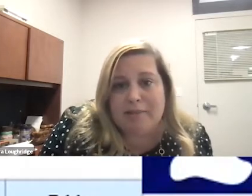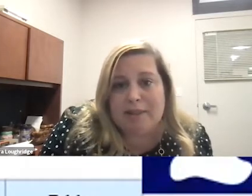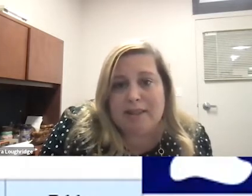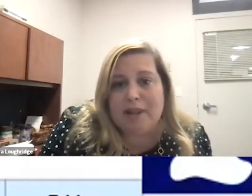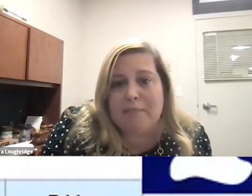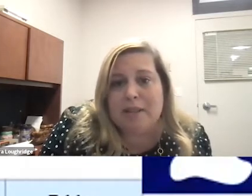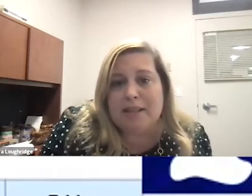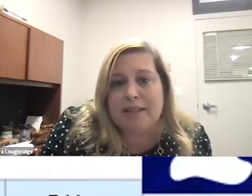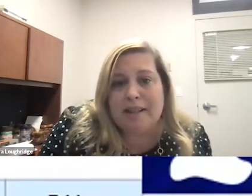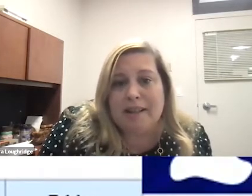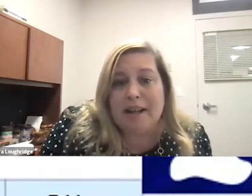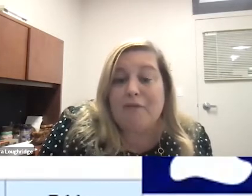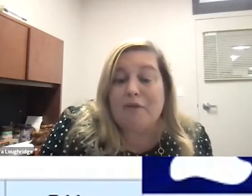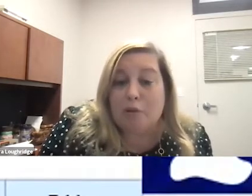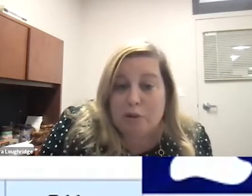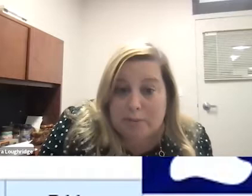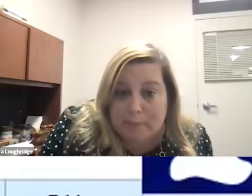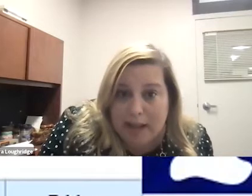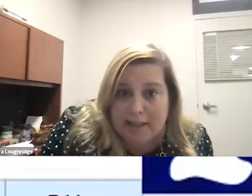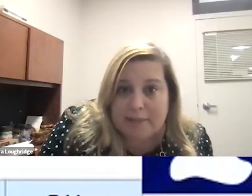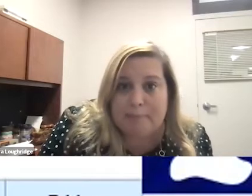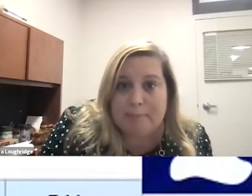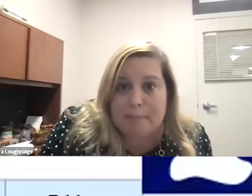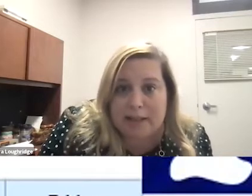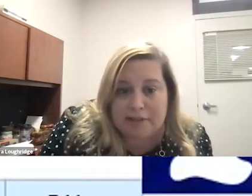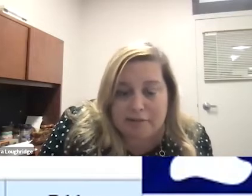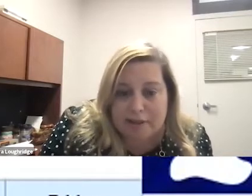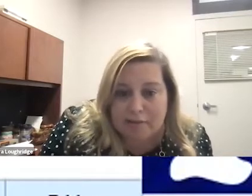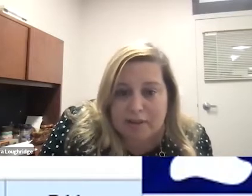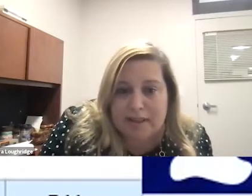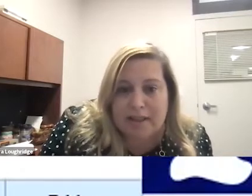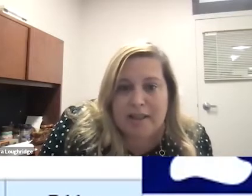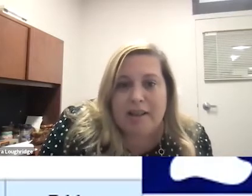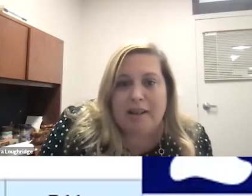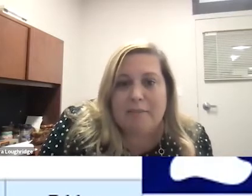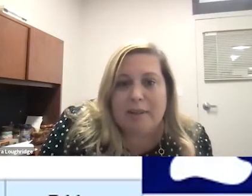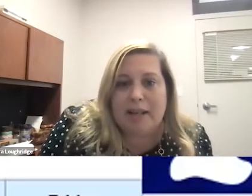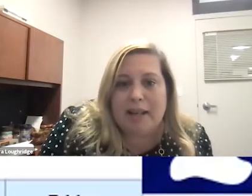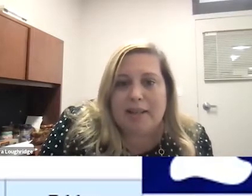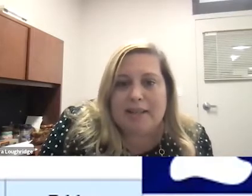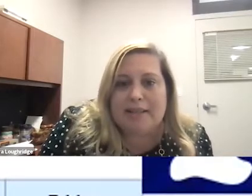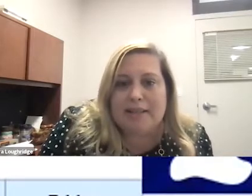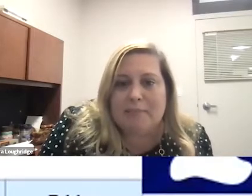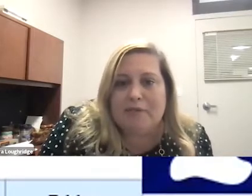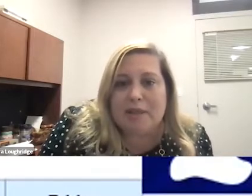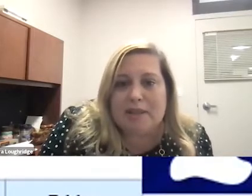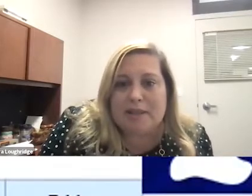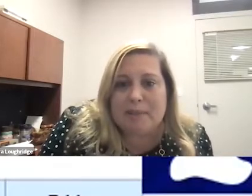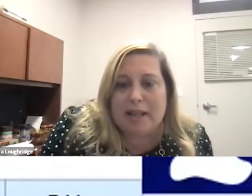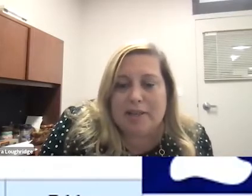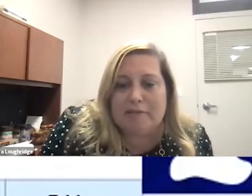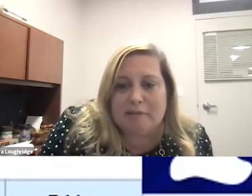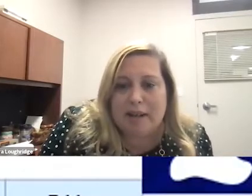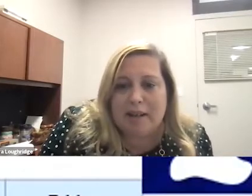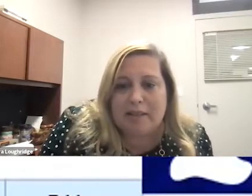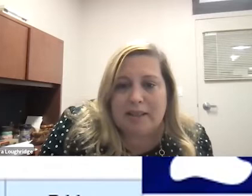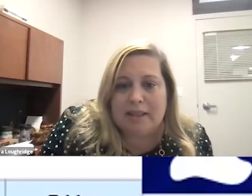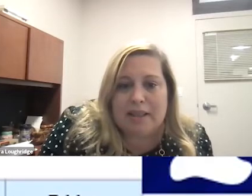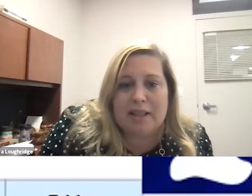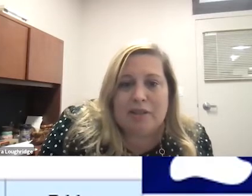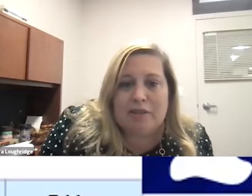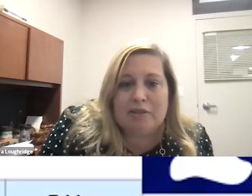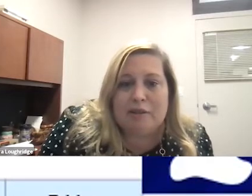on language development, of course, math is critical, and a STEAM focus embedded